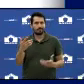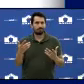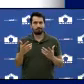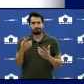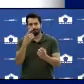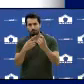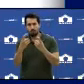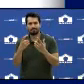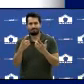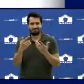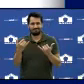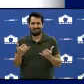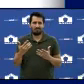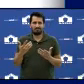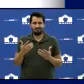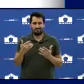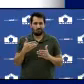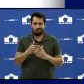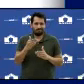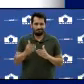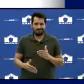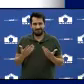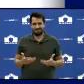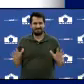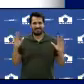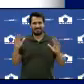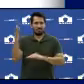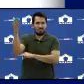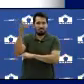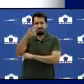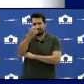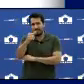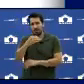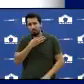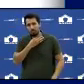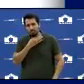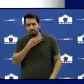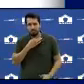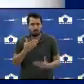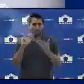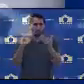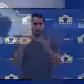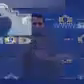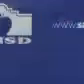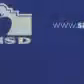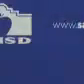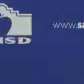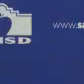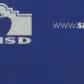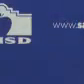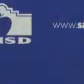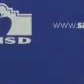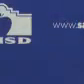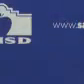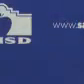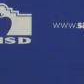the substantive portion of our presentation. If there are any questions here or via Zoom, I know there's some folks joining